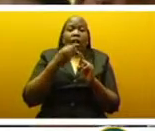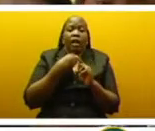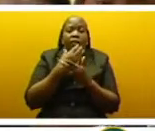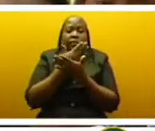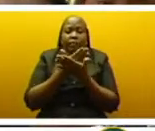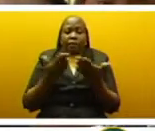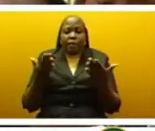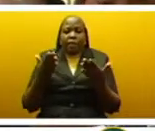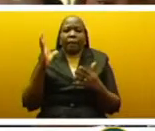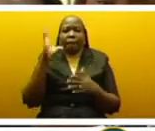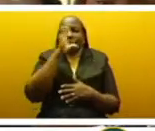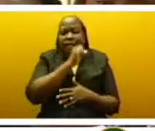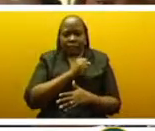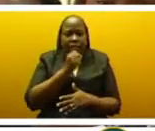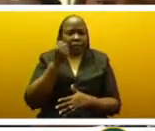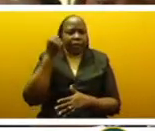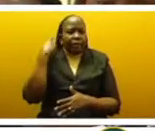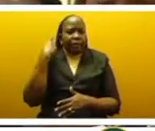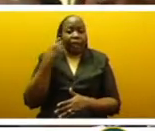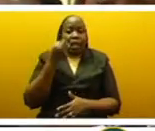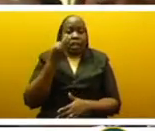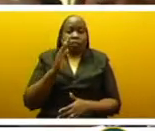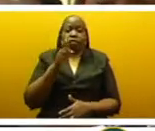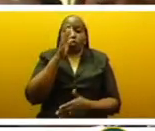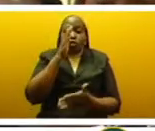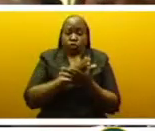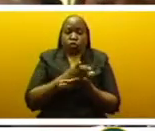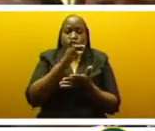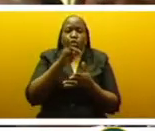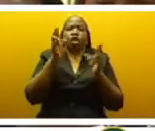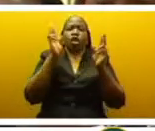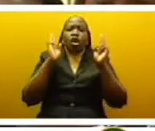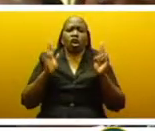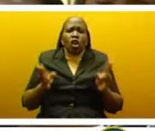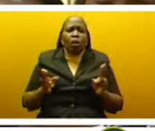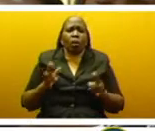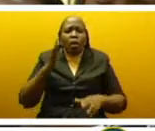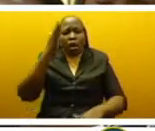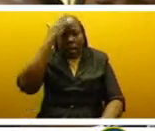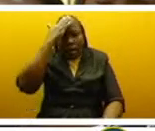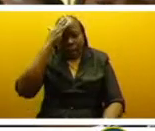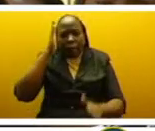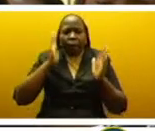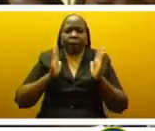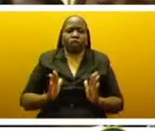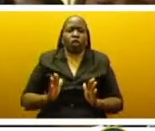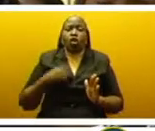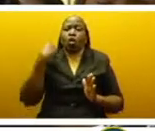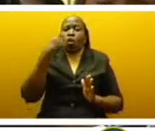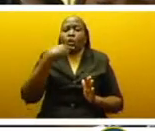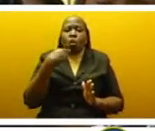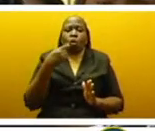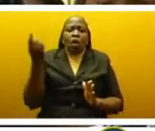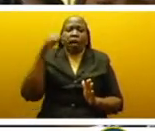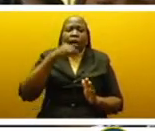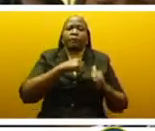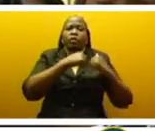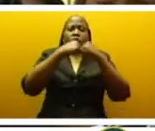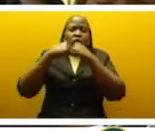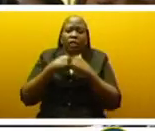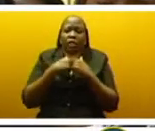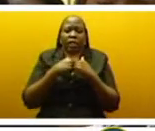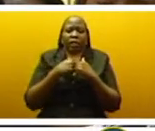if you are a normal, humble person who comes to challenge a presidential election as required by the